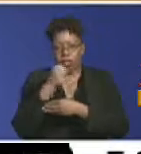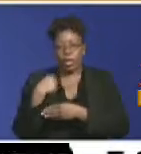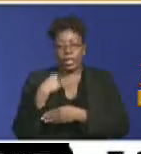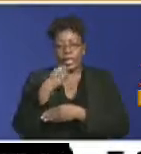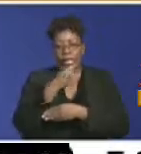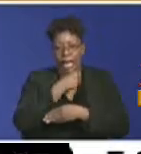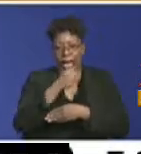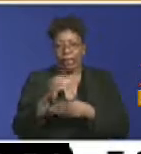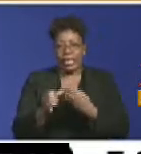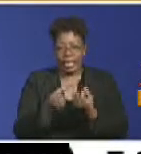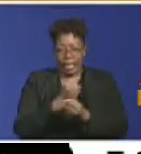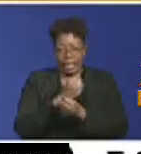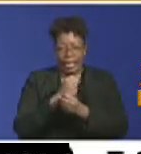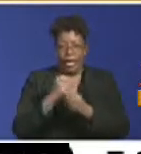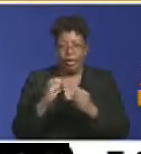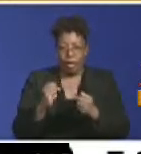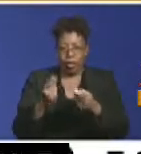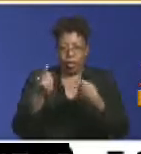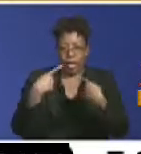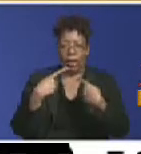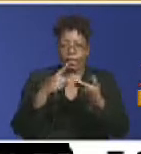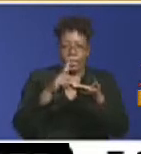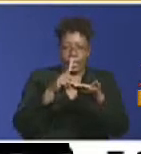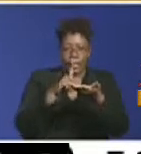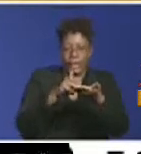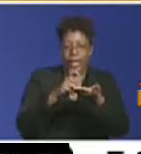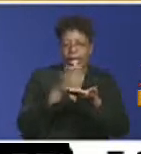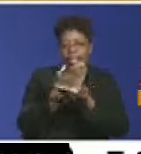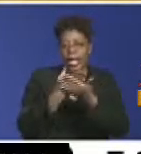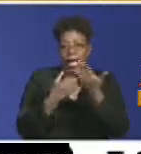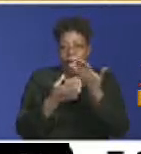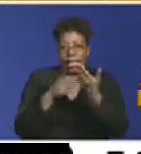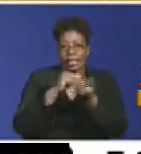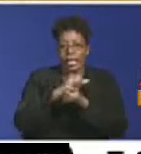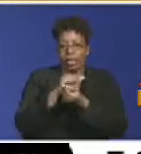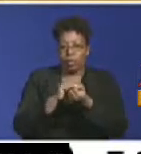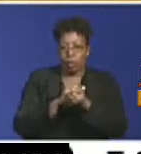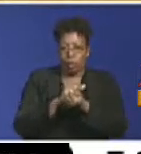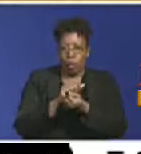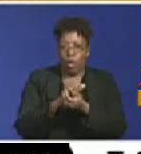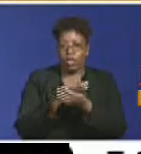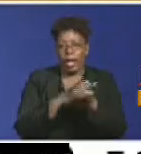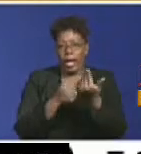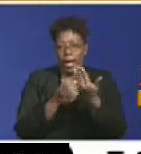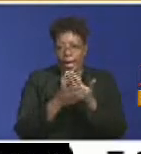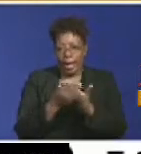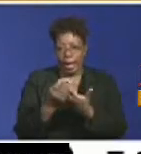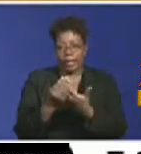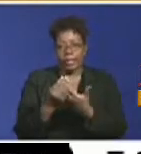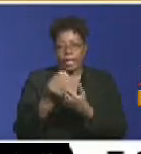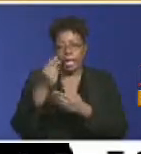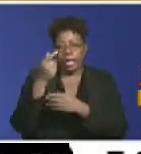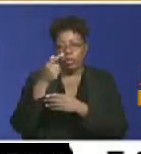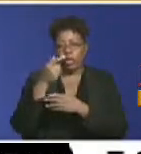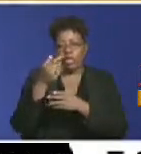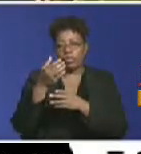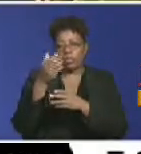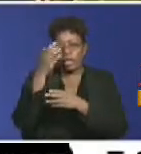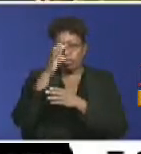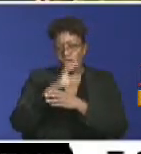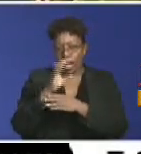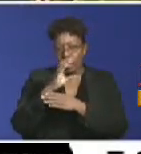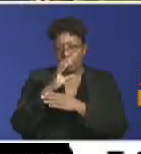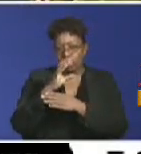is safe. We come in, we sanitize our hands, we wash our hands, we get our temperature check in the